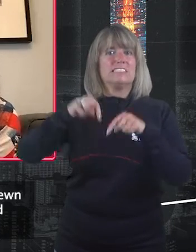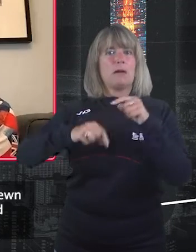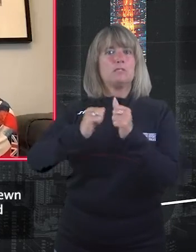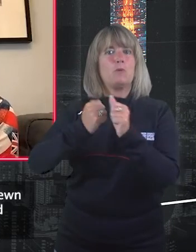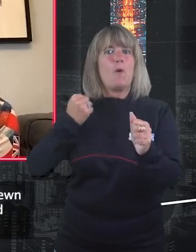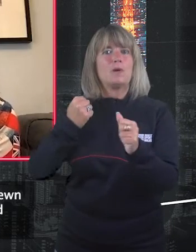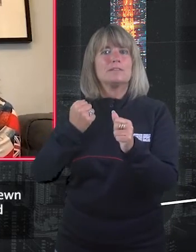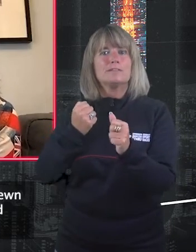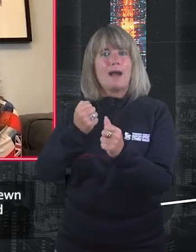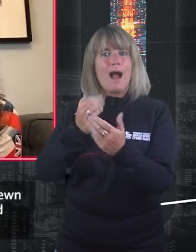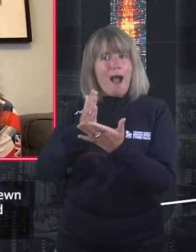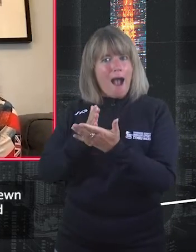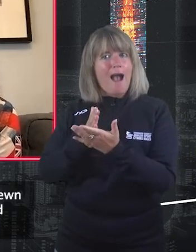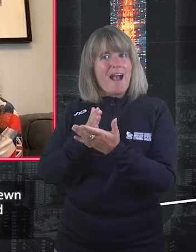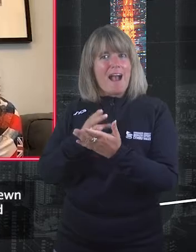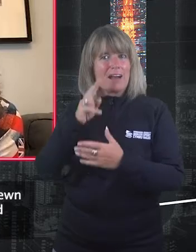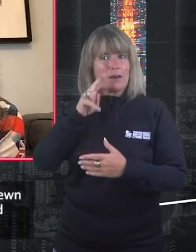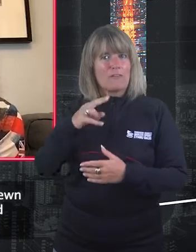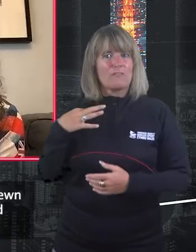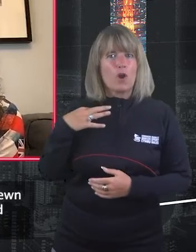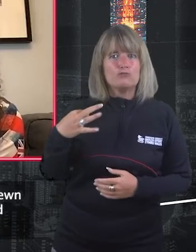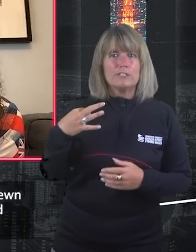into disability sport.